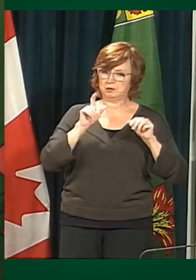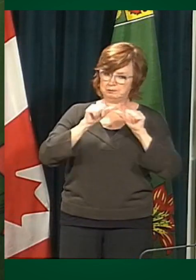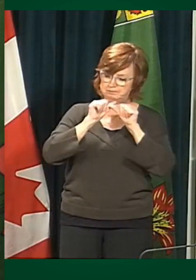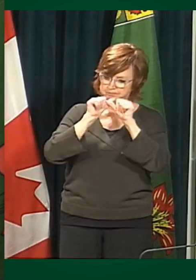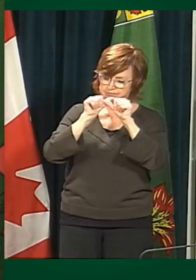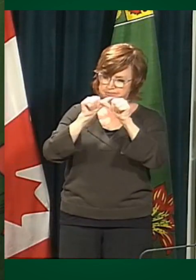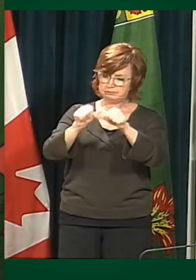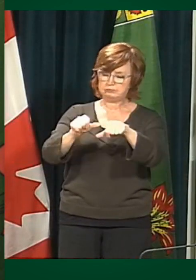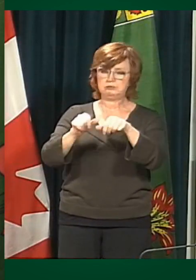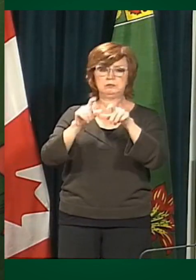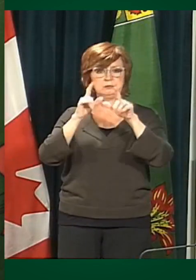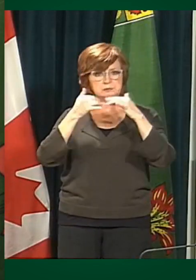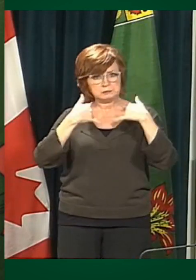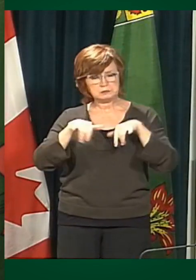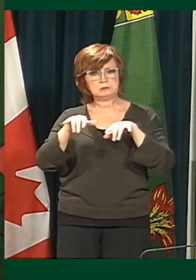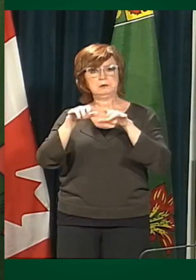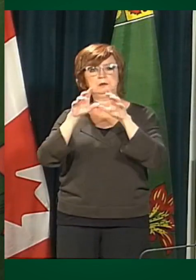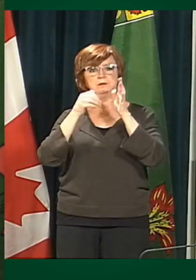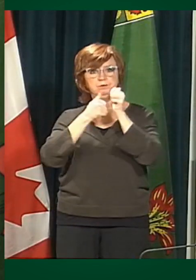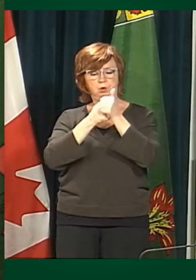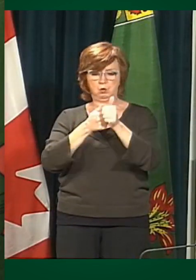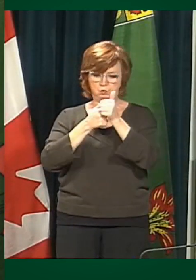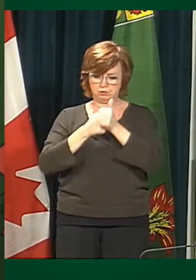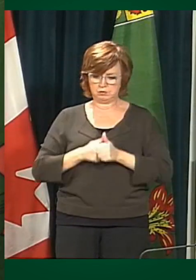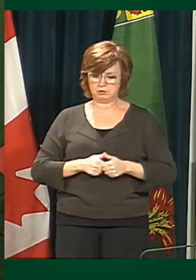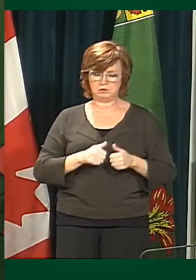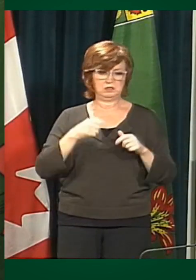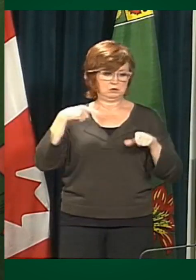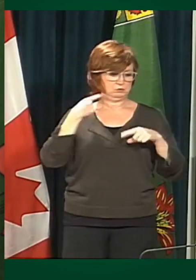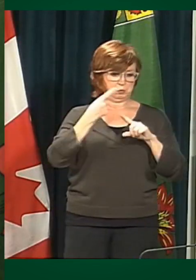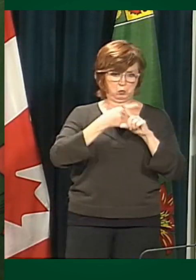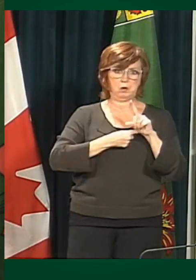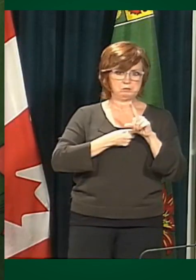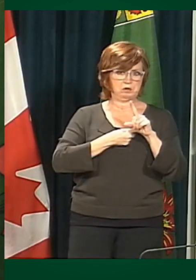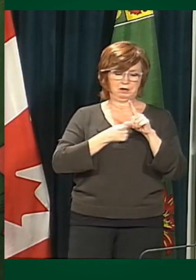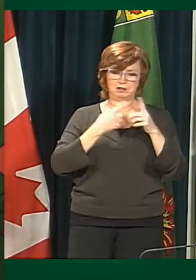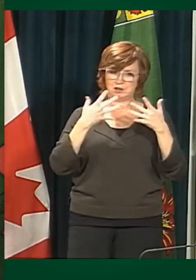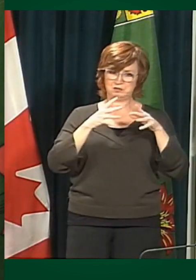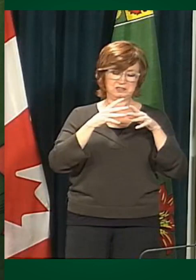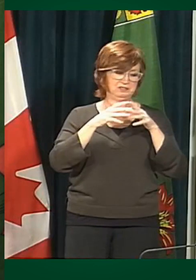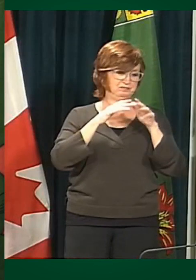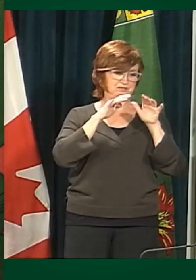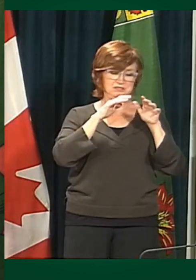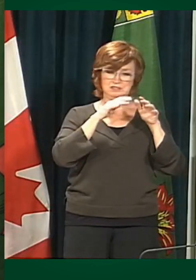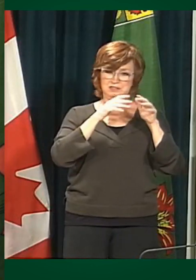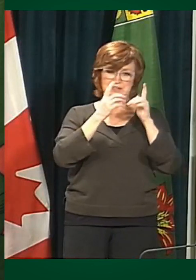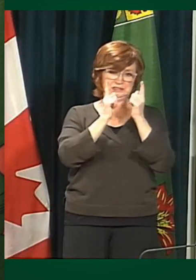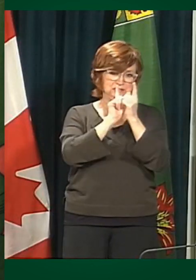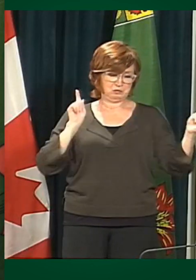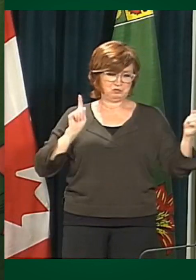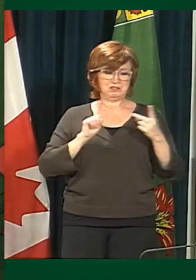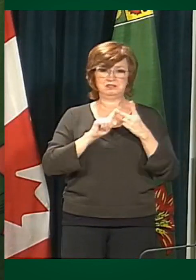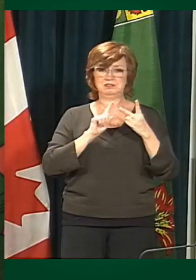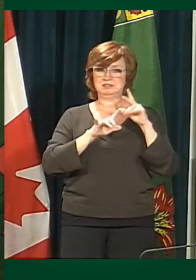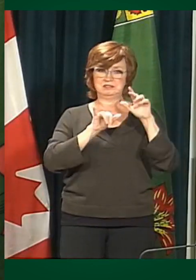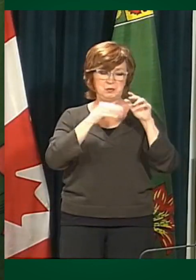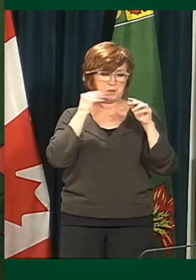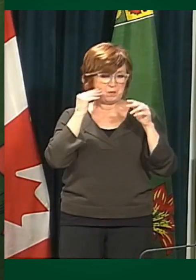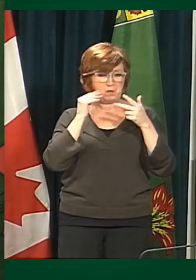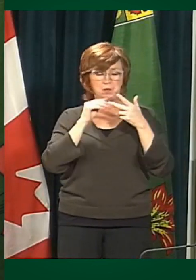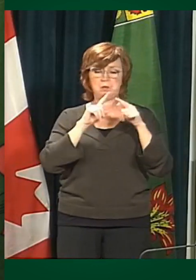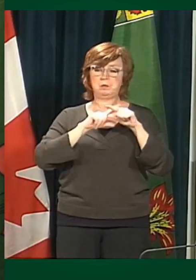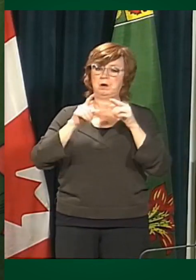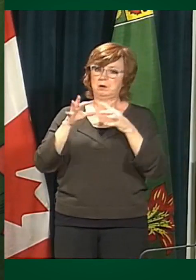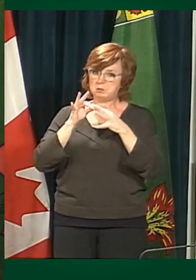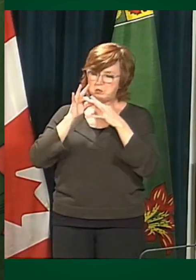practicing physical distancing very diligently, staying at home unless necessary to go out, shopping and doing other things